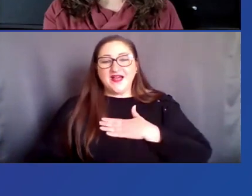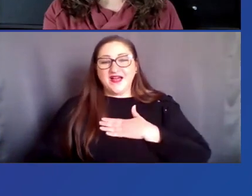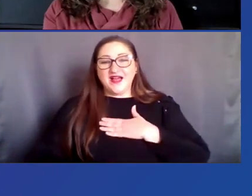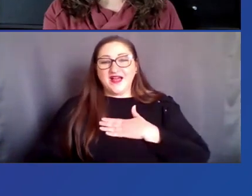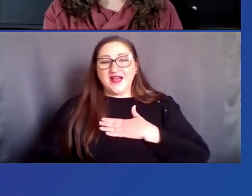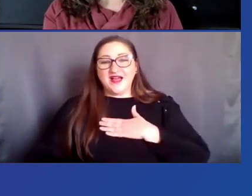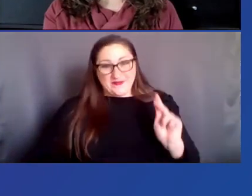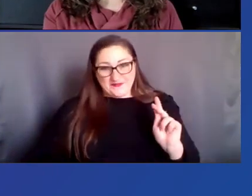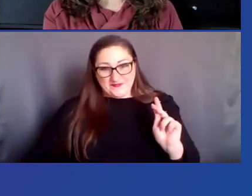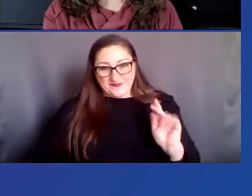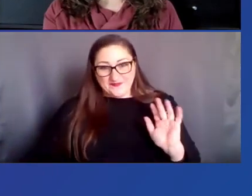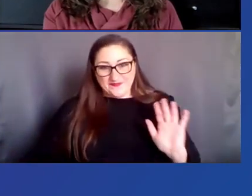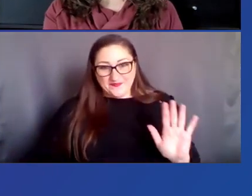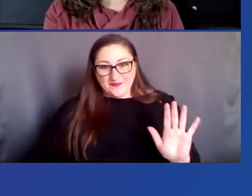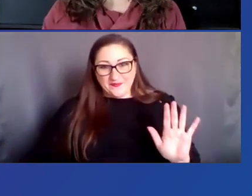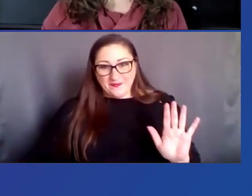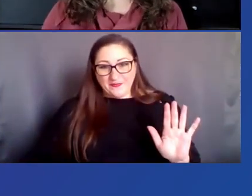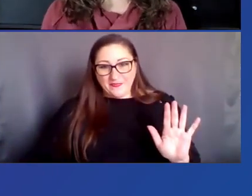Okay.